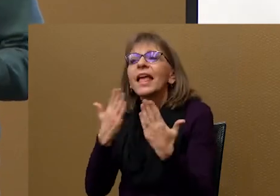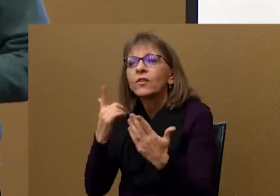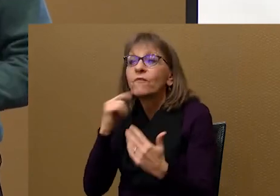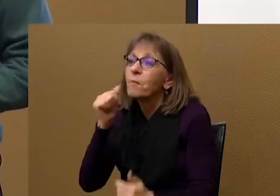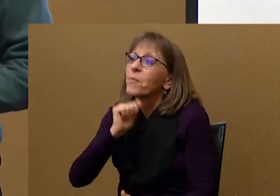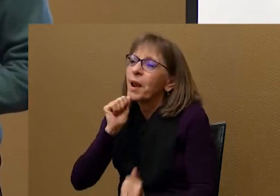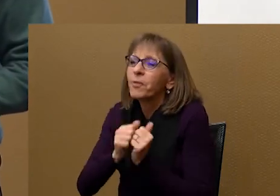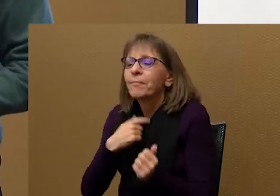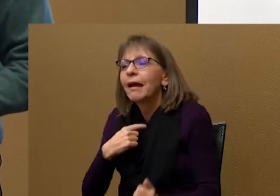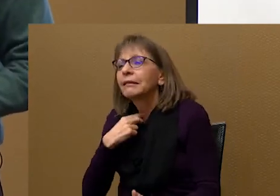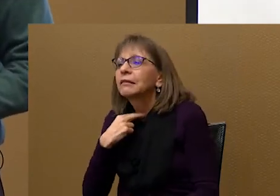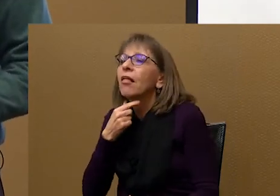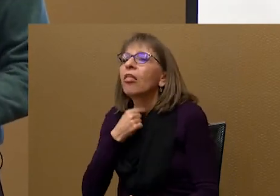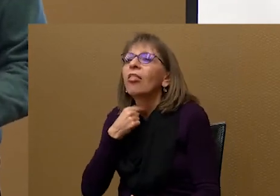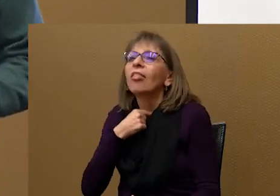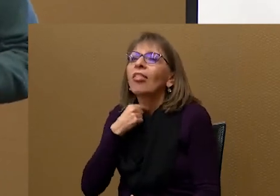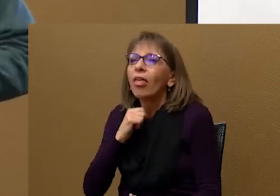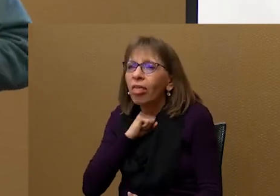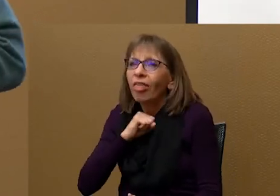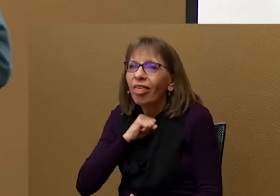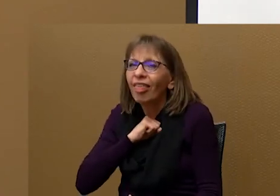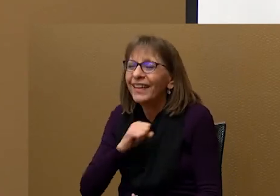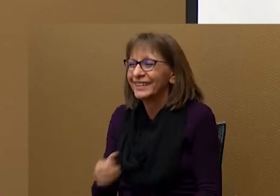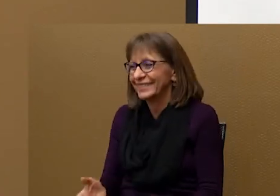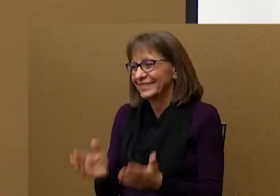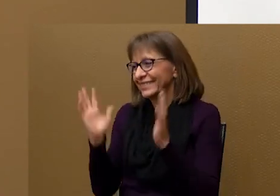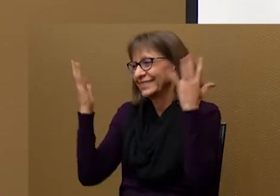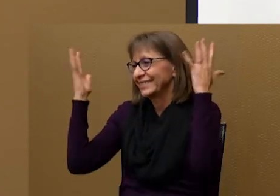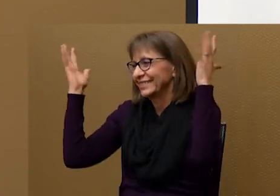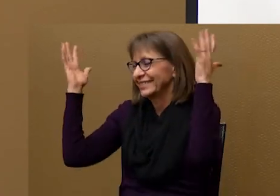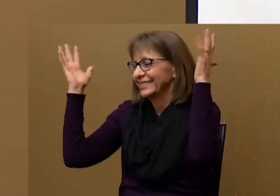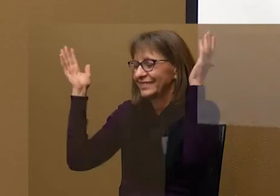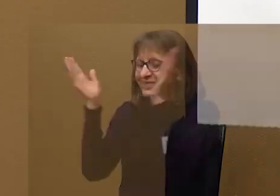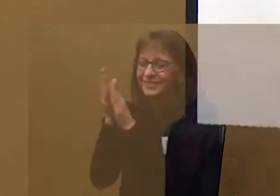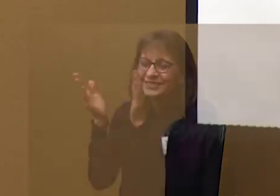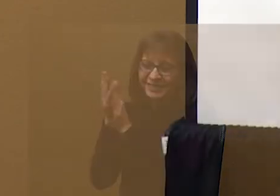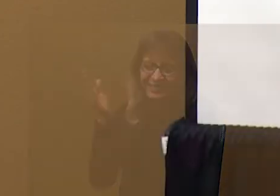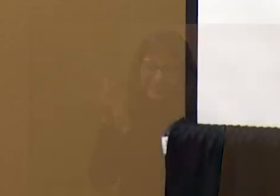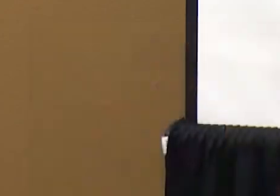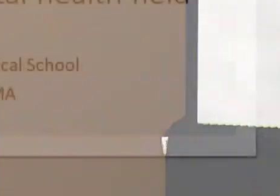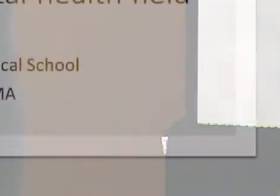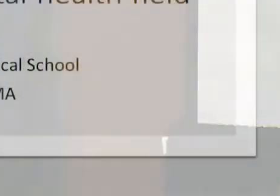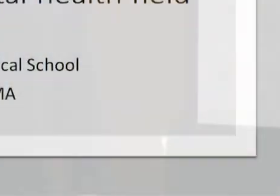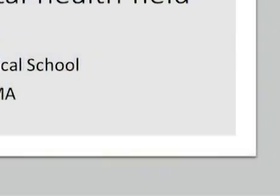thank you for putting up with my disappearing voice and my asthma. It was a pleasure to be here.